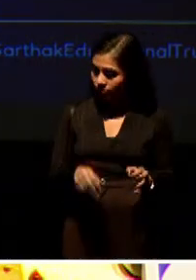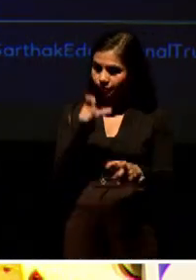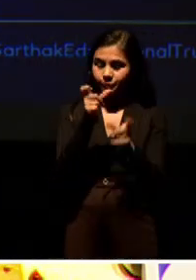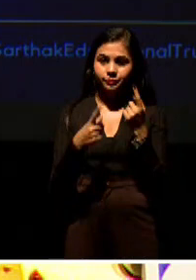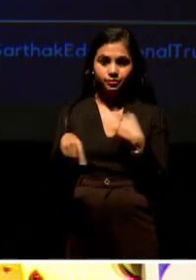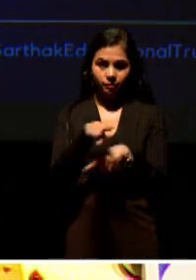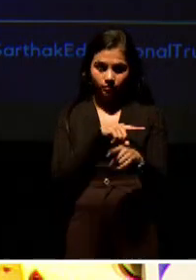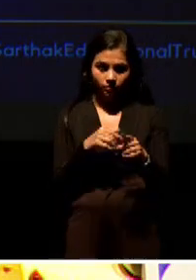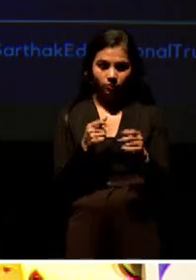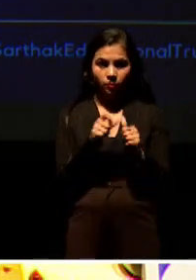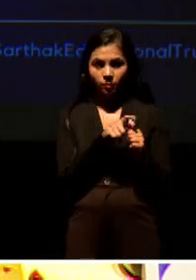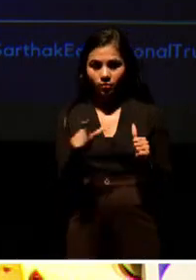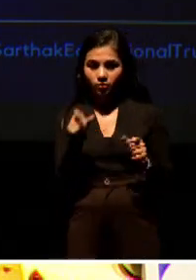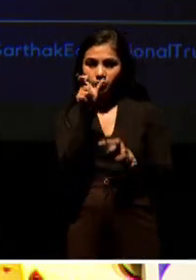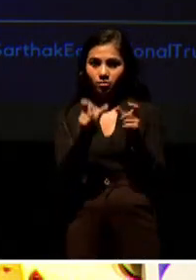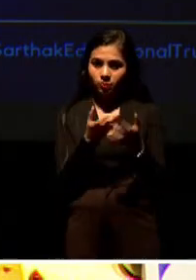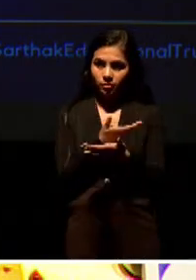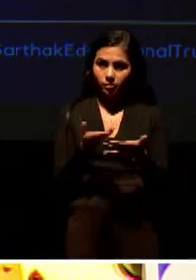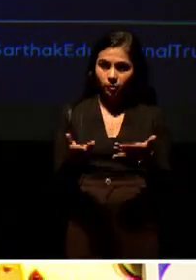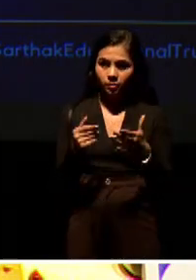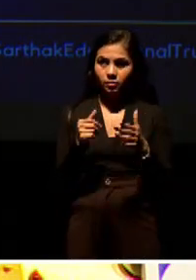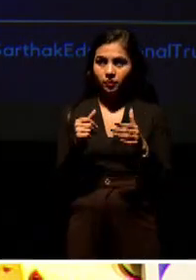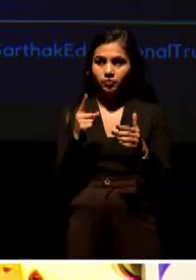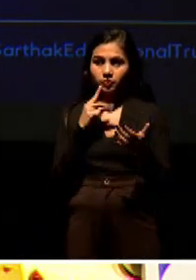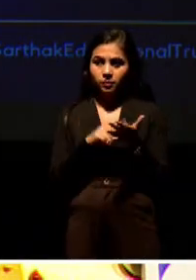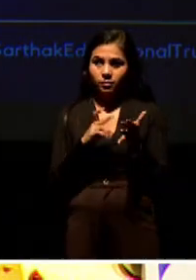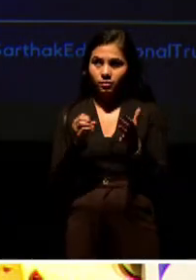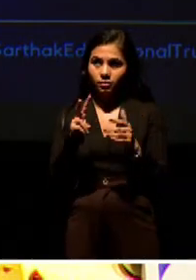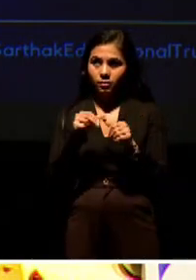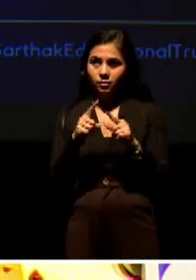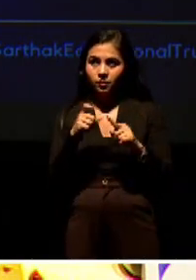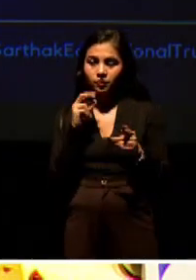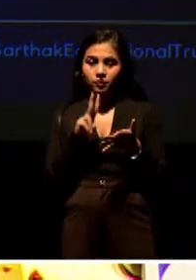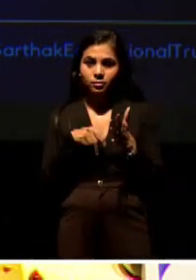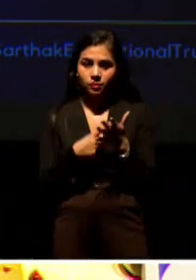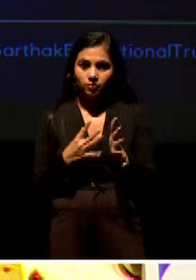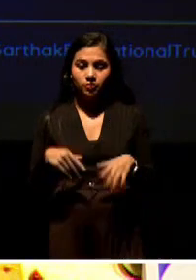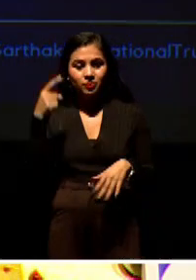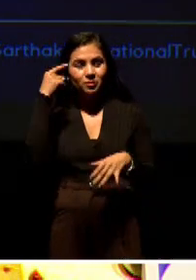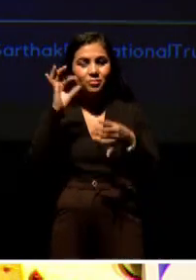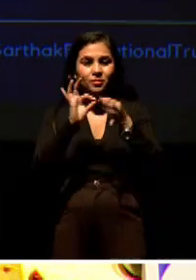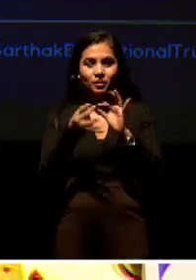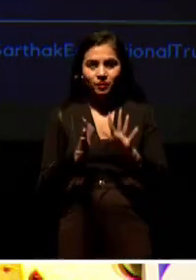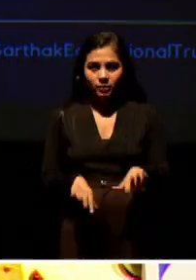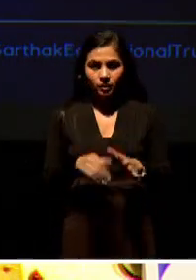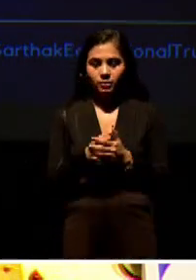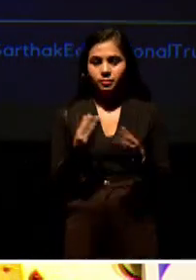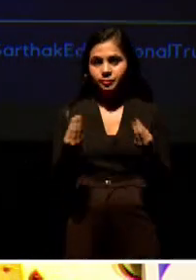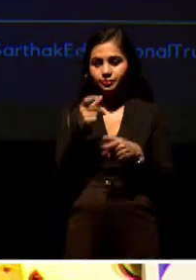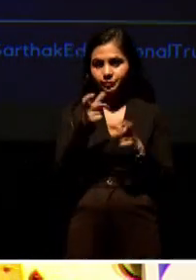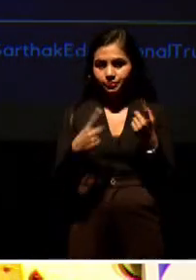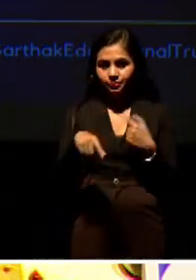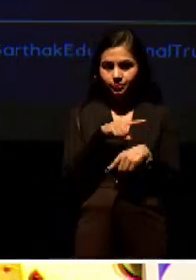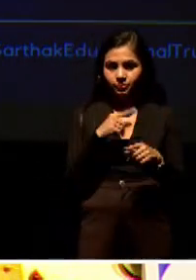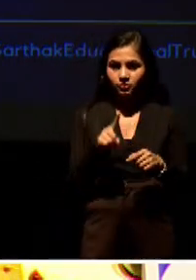all people who are innovators, they'll have to keep in mind. You can make certain 1 or 2 pieces